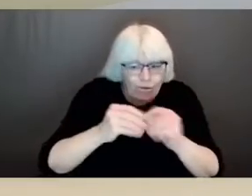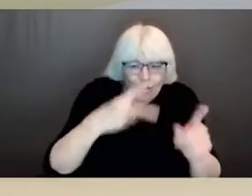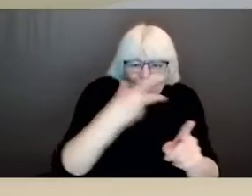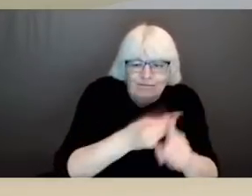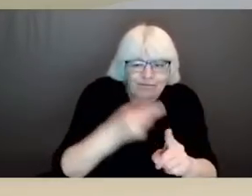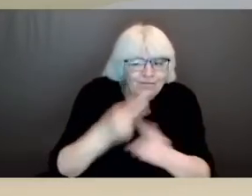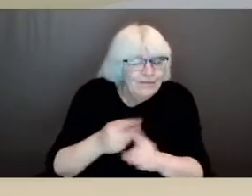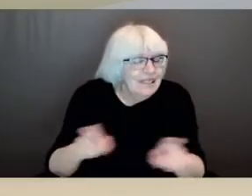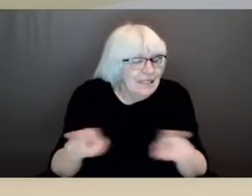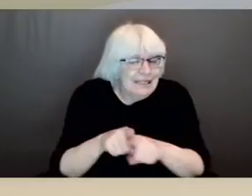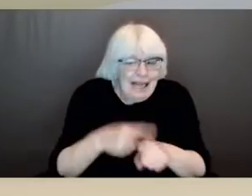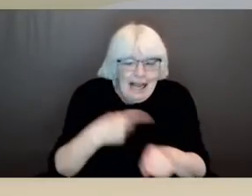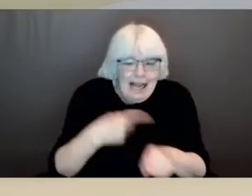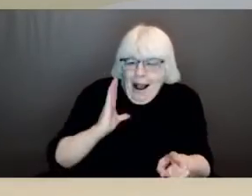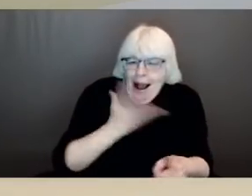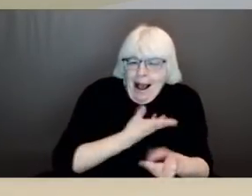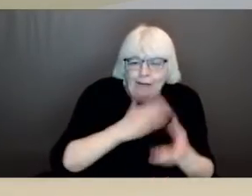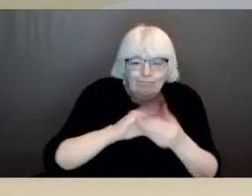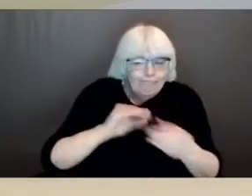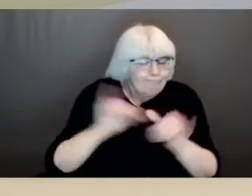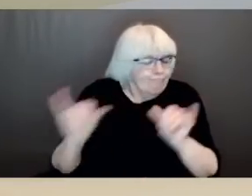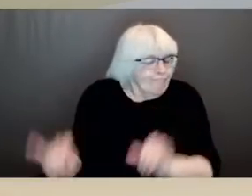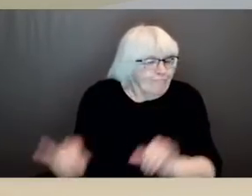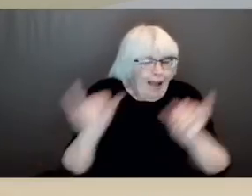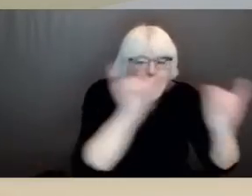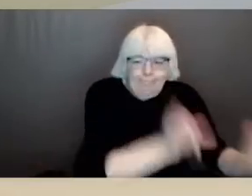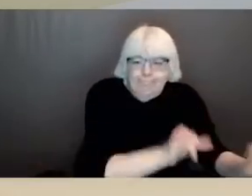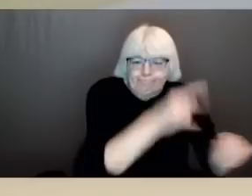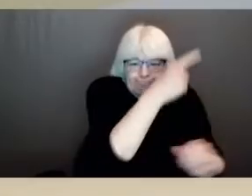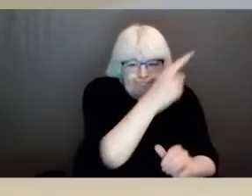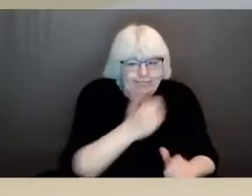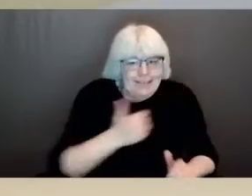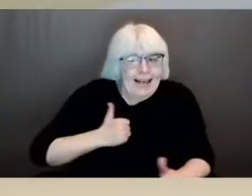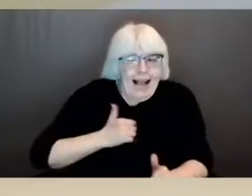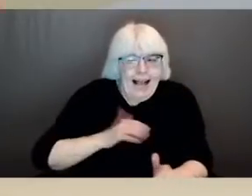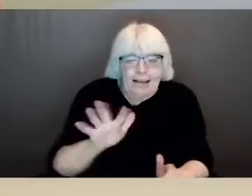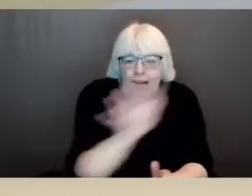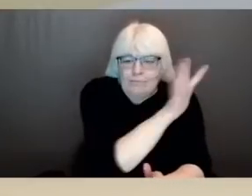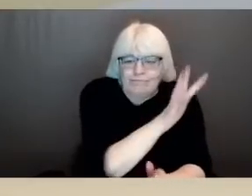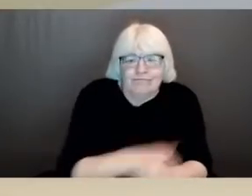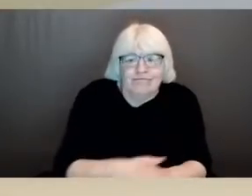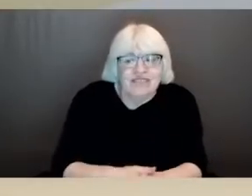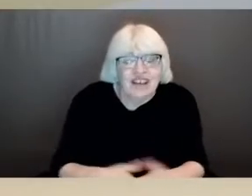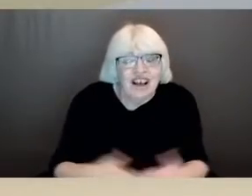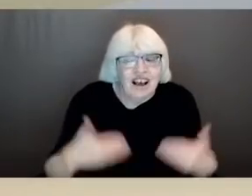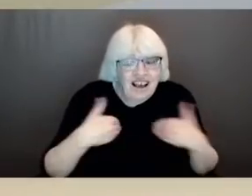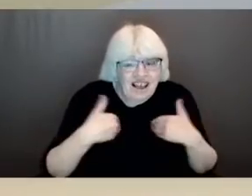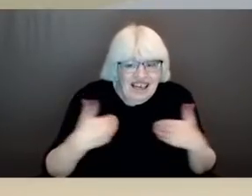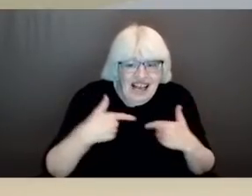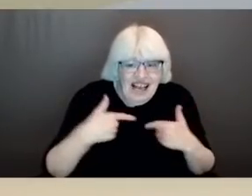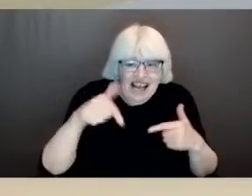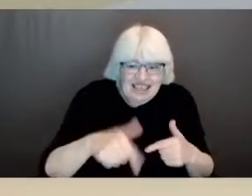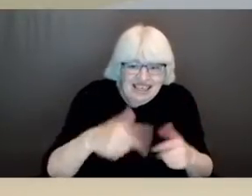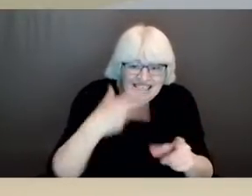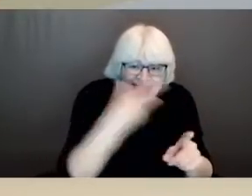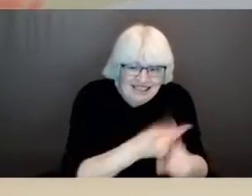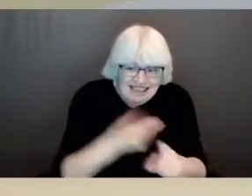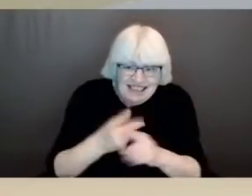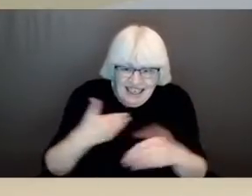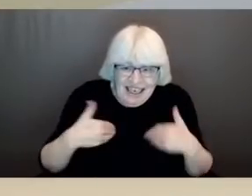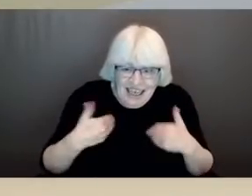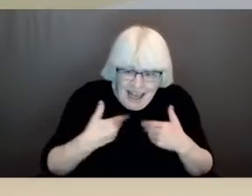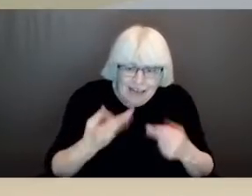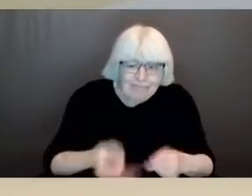I'm particularly concerned about some of the vaccination rates in the younger age cohorts, and I think if we can increase those rates, it helps